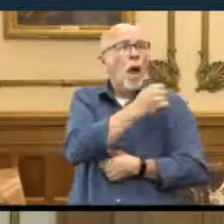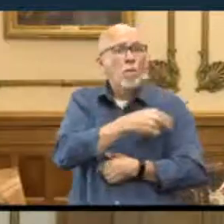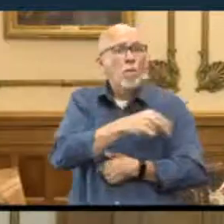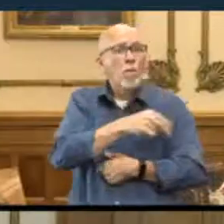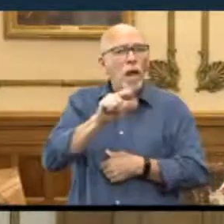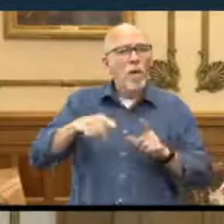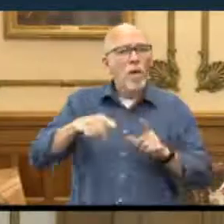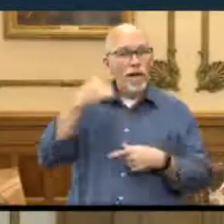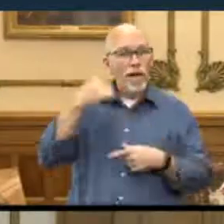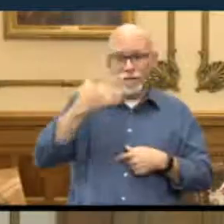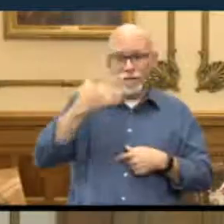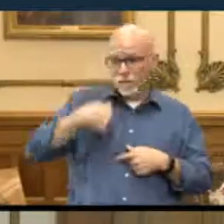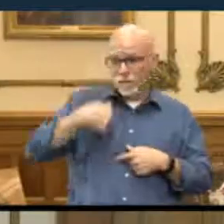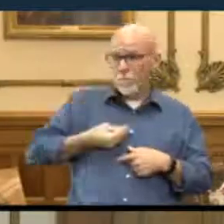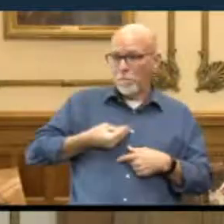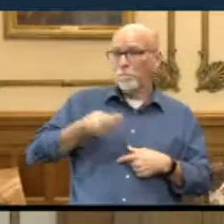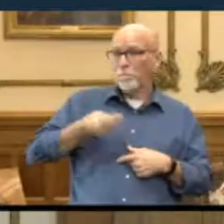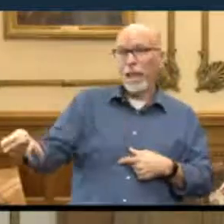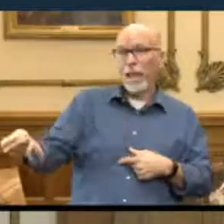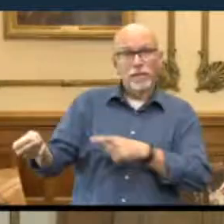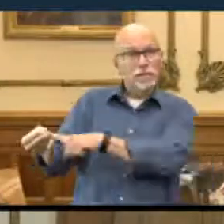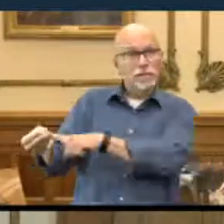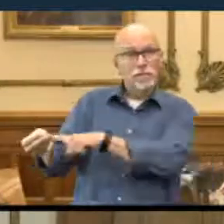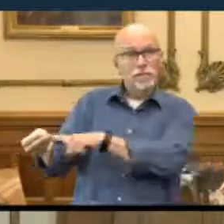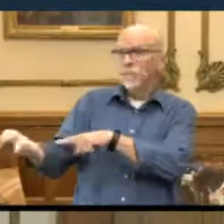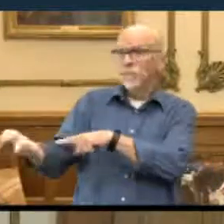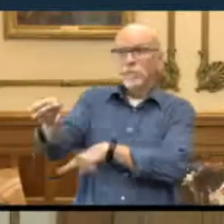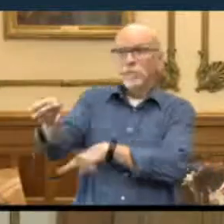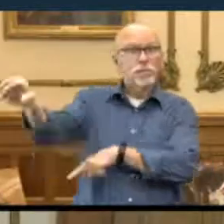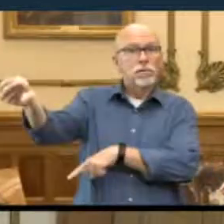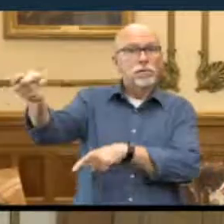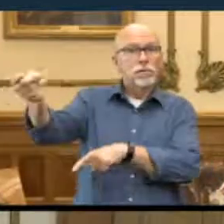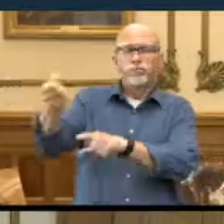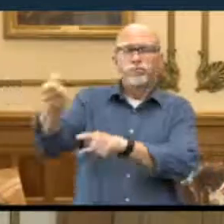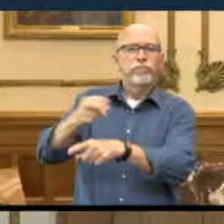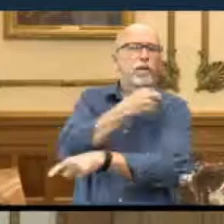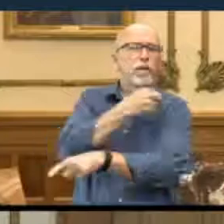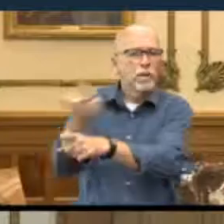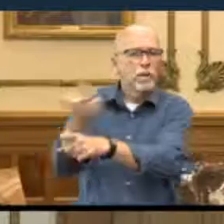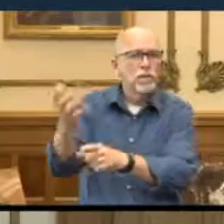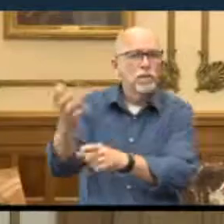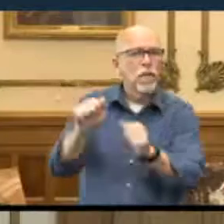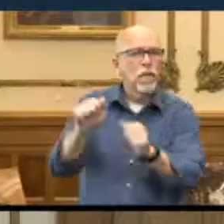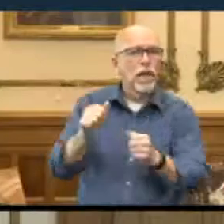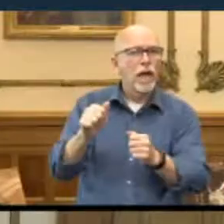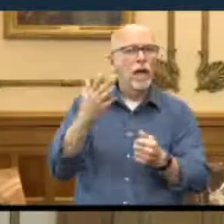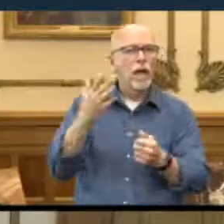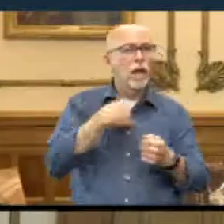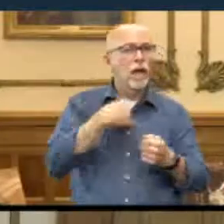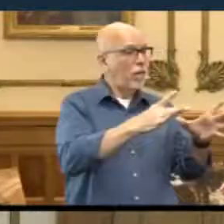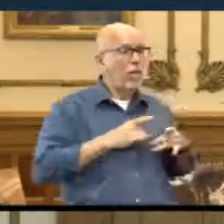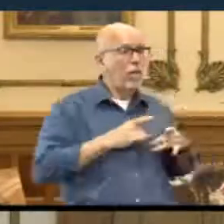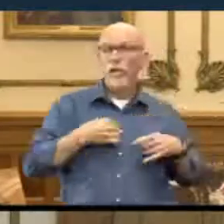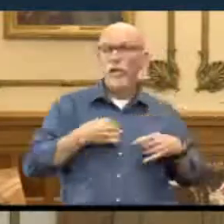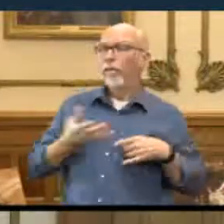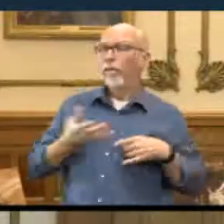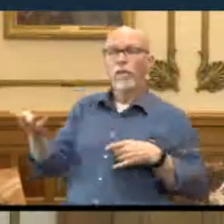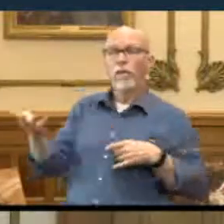on? The next person that they see, just like they contracted it from someone that they just saw. So